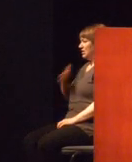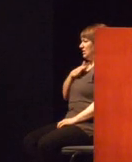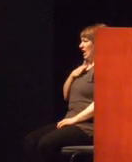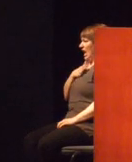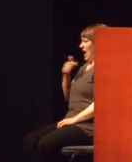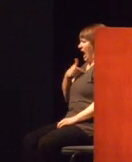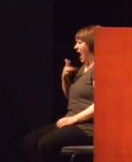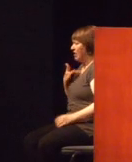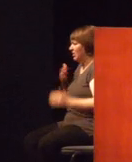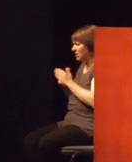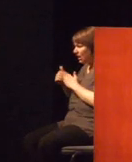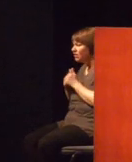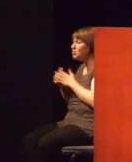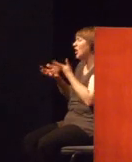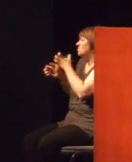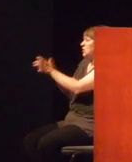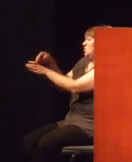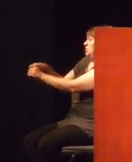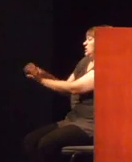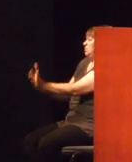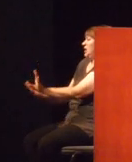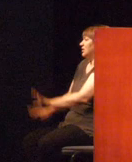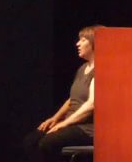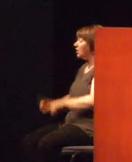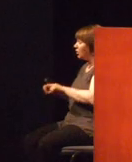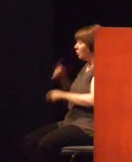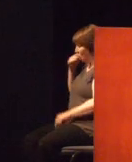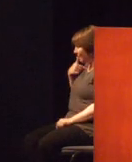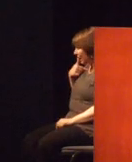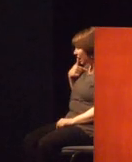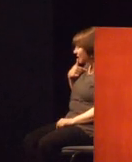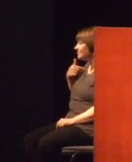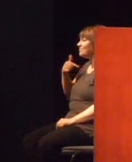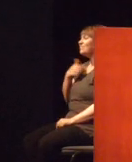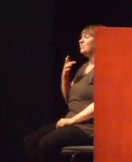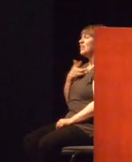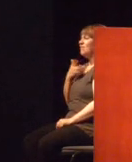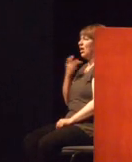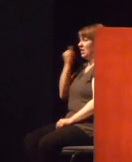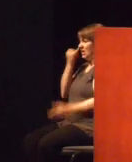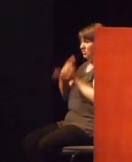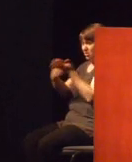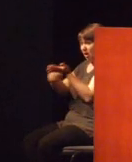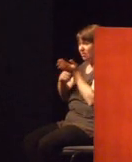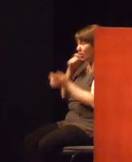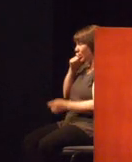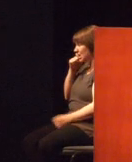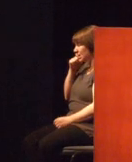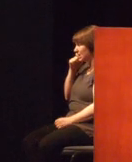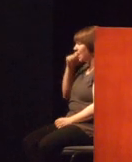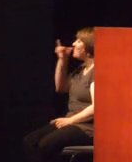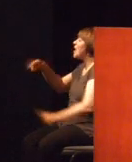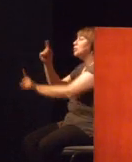this conversation. And for me, I used to think that race conversations were actually,